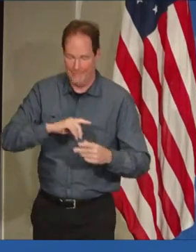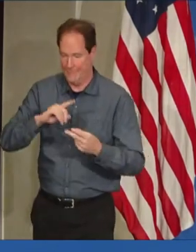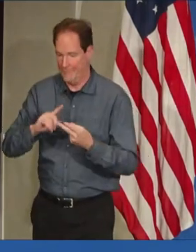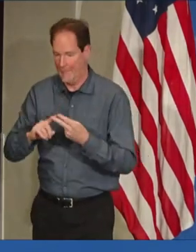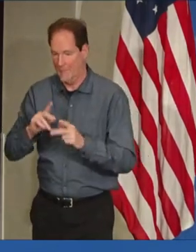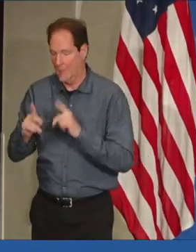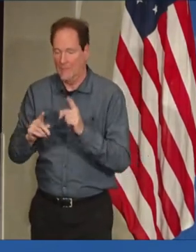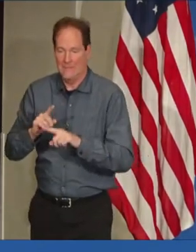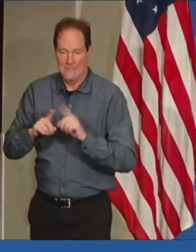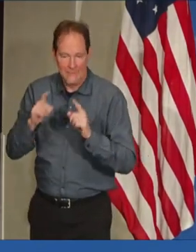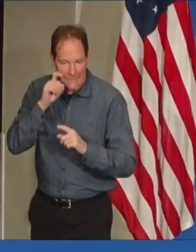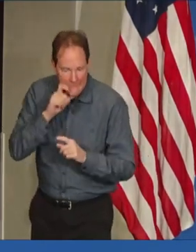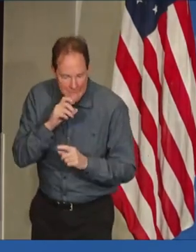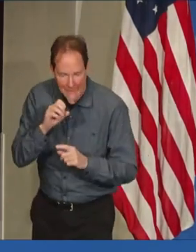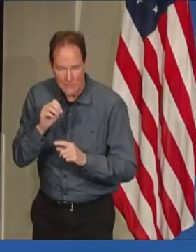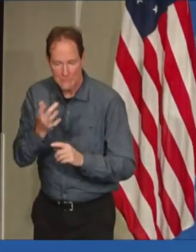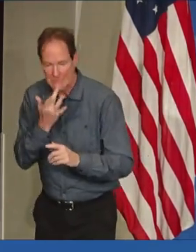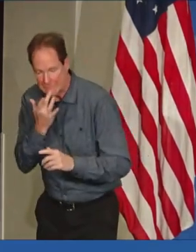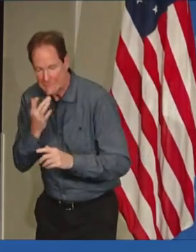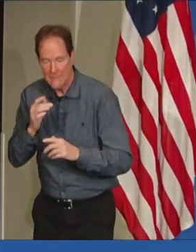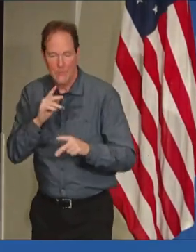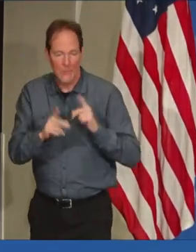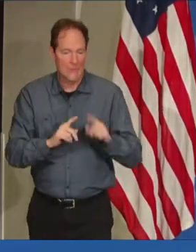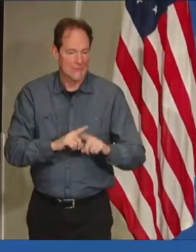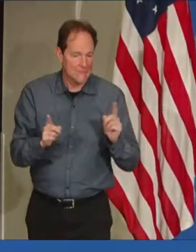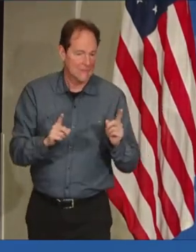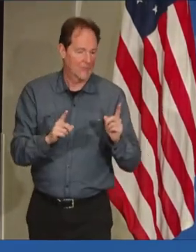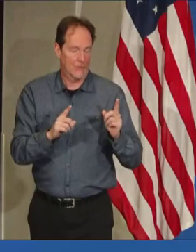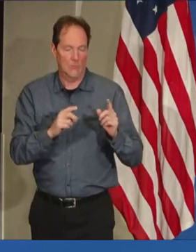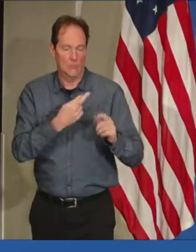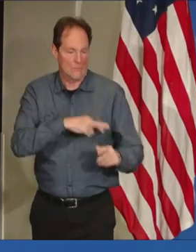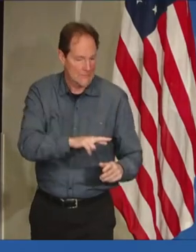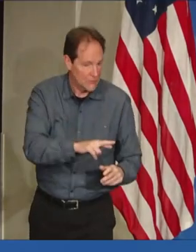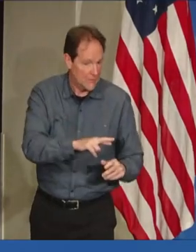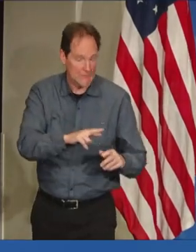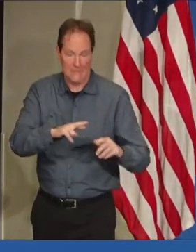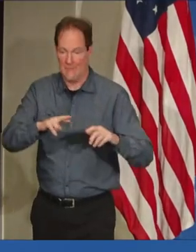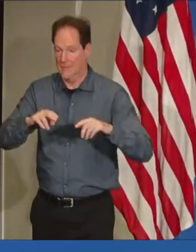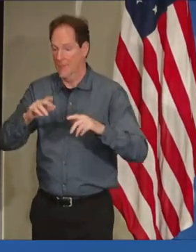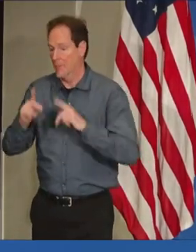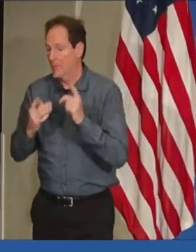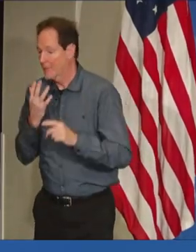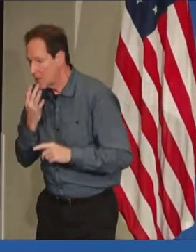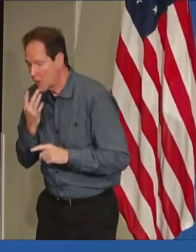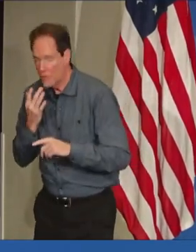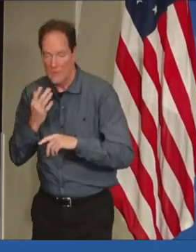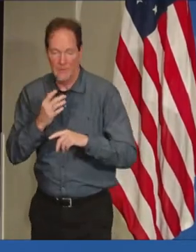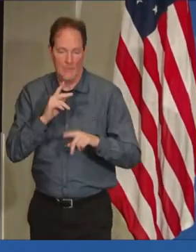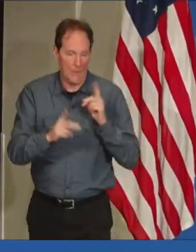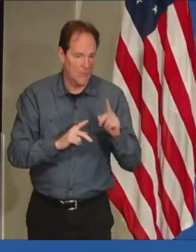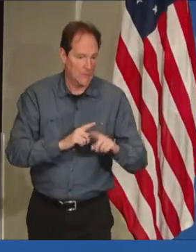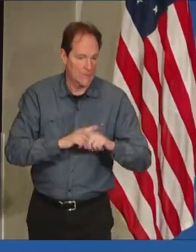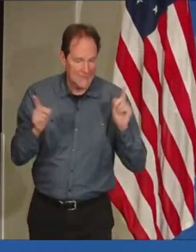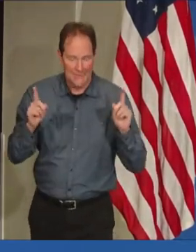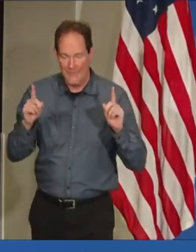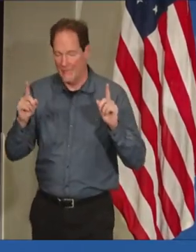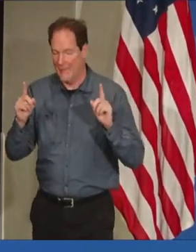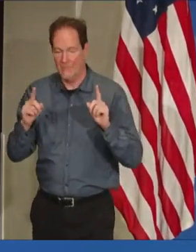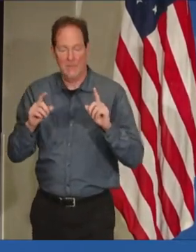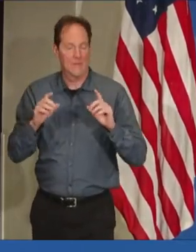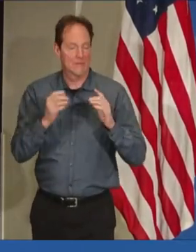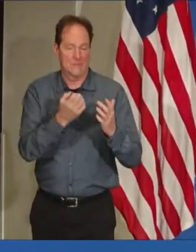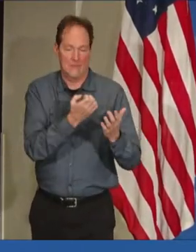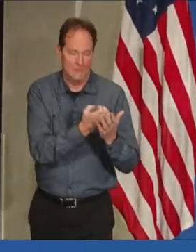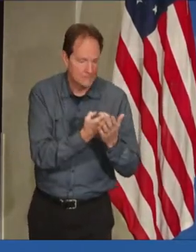different sexual orientations, it's people from different religious backgrounds, people of color, people from different socioeconomic